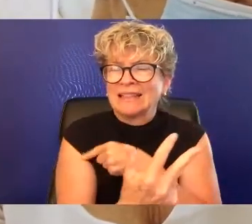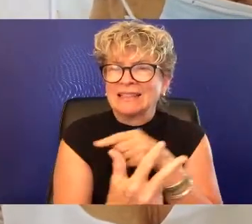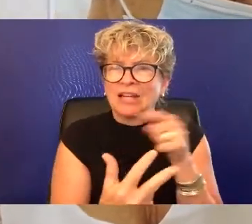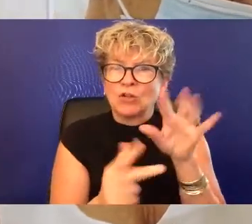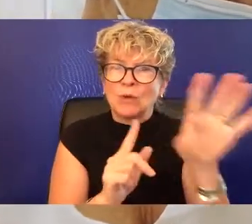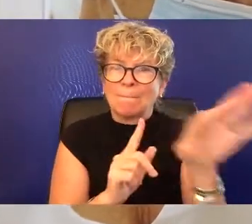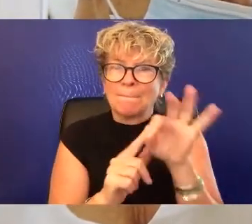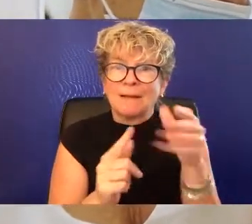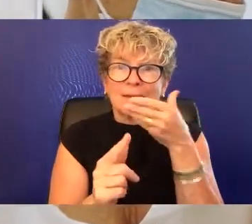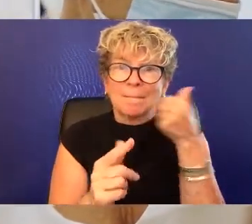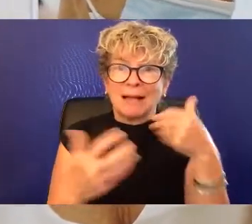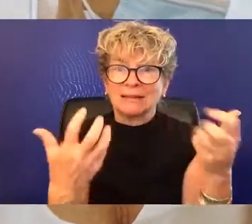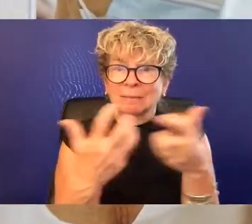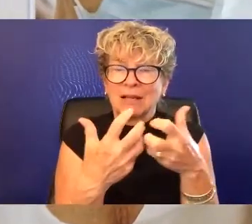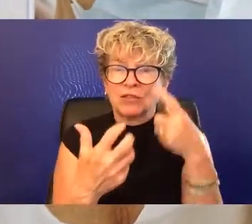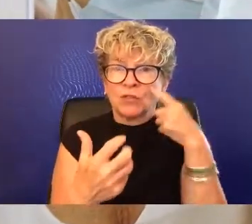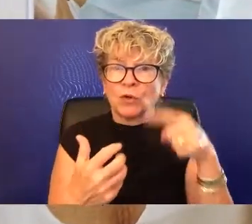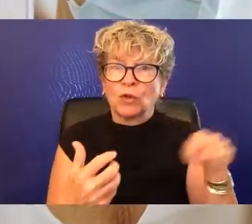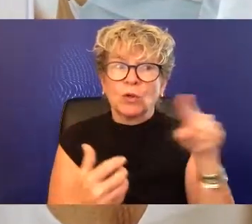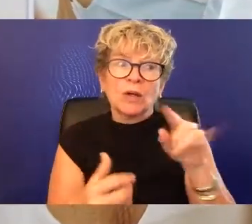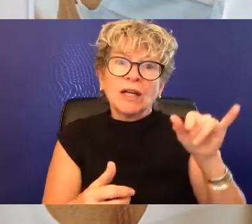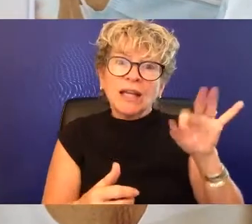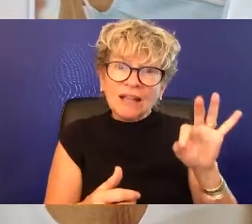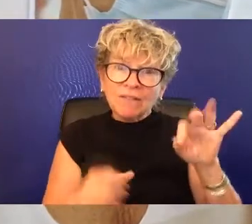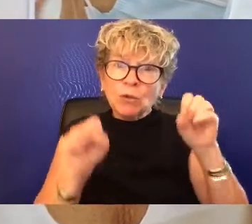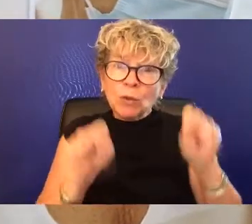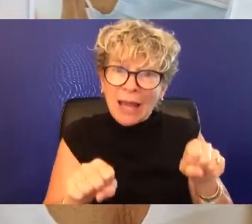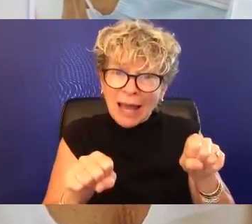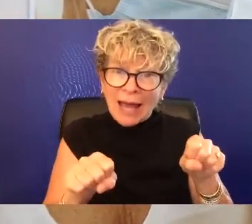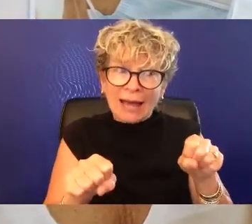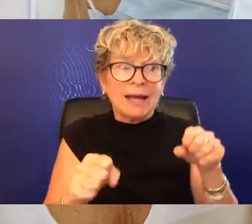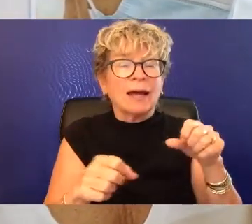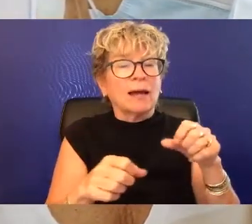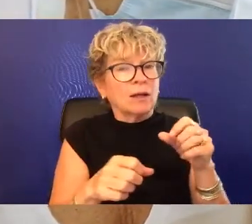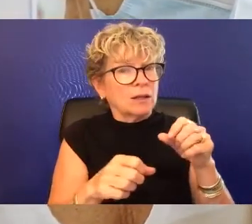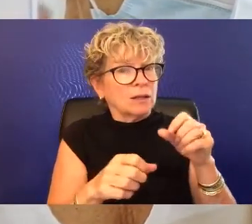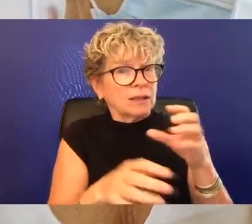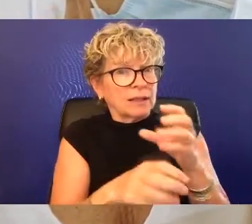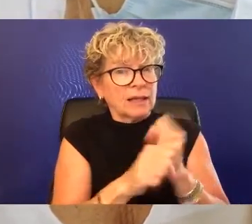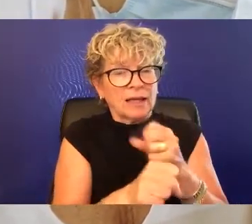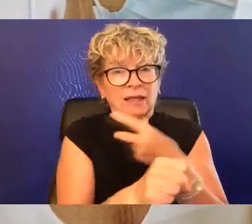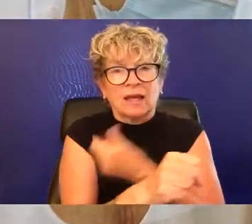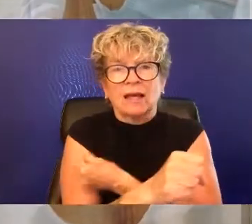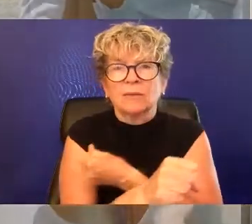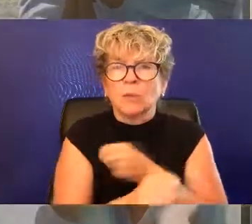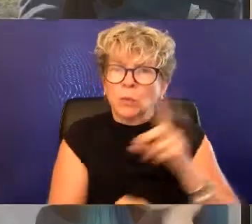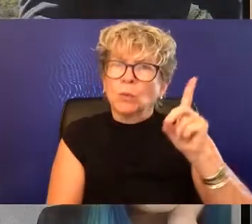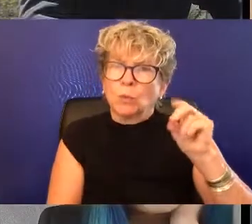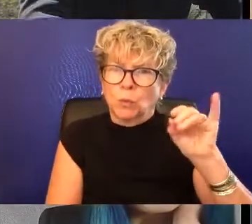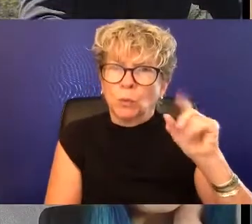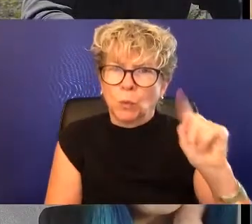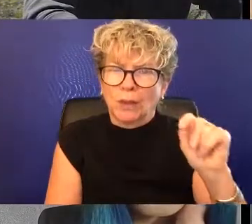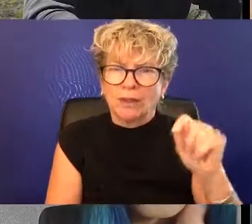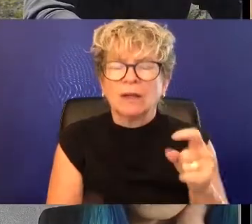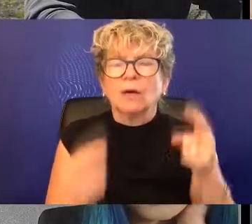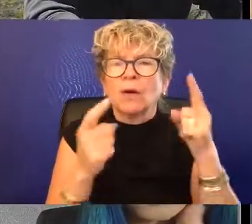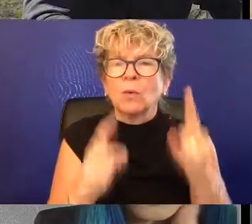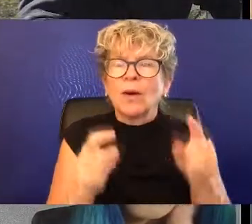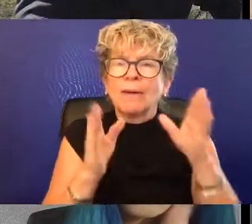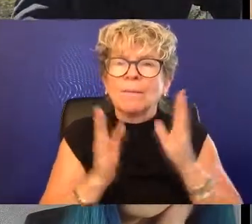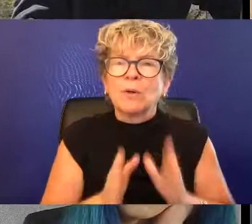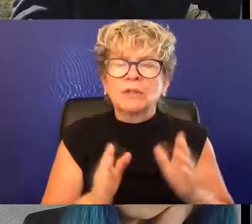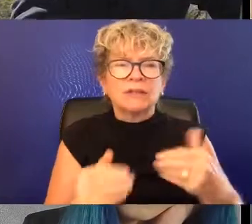you. Everyone needs to do their part and get vaccinated if they are able. When talking to someone who is hesitant